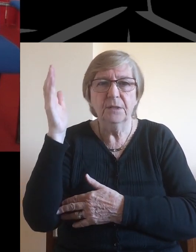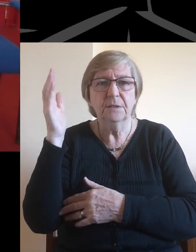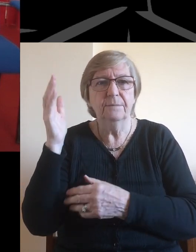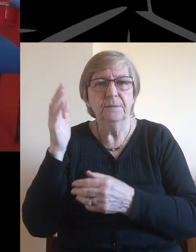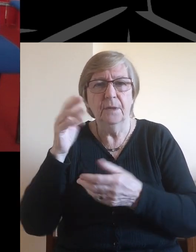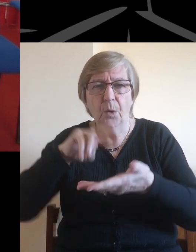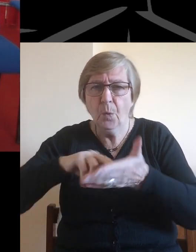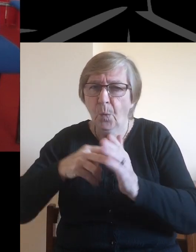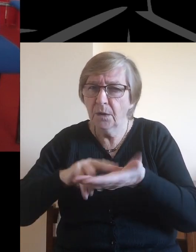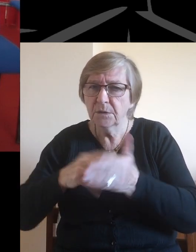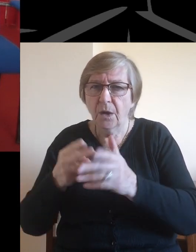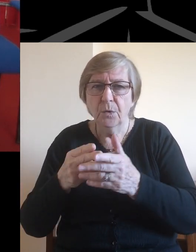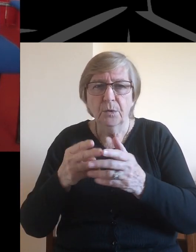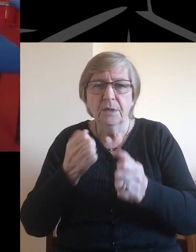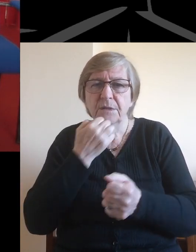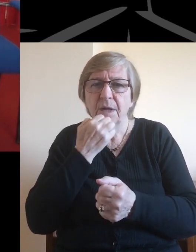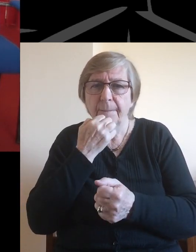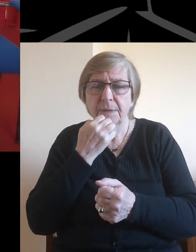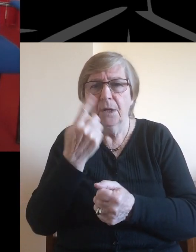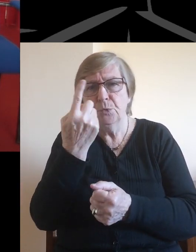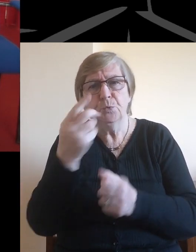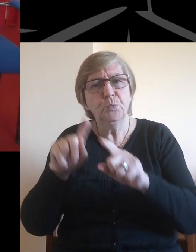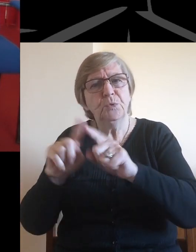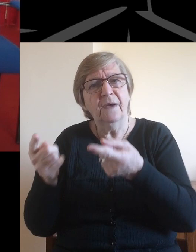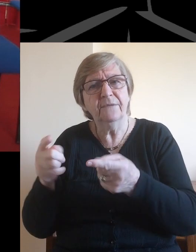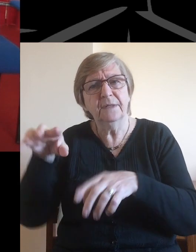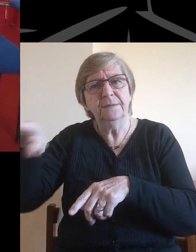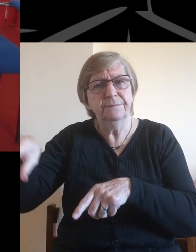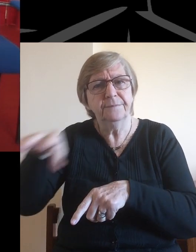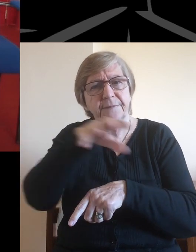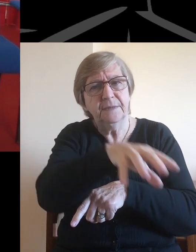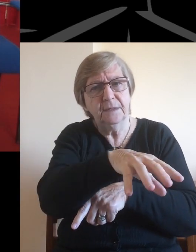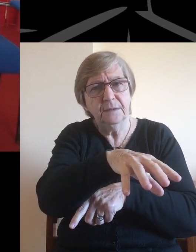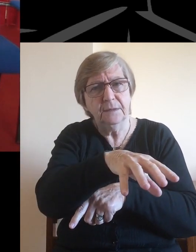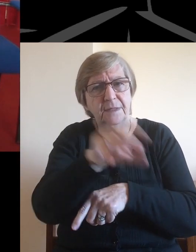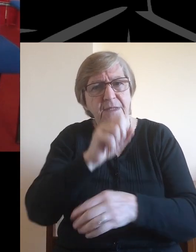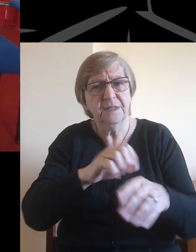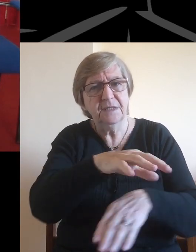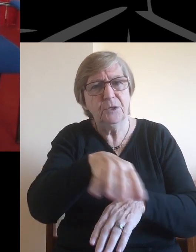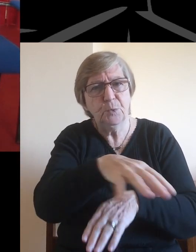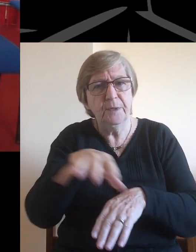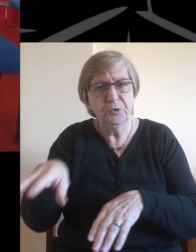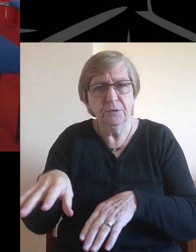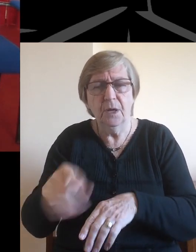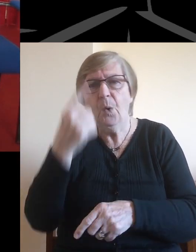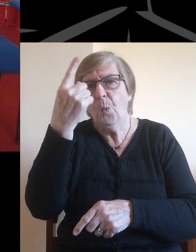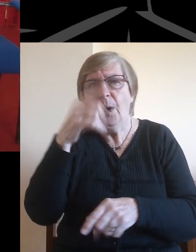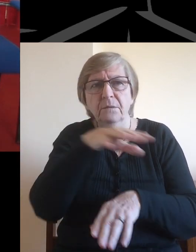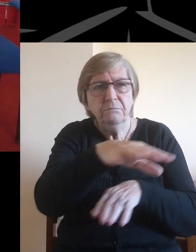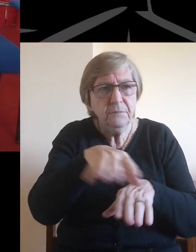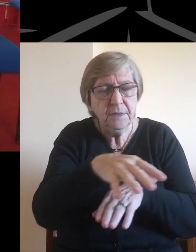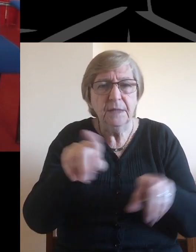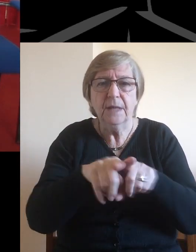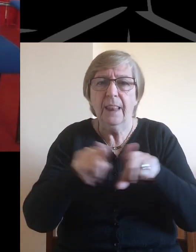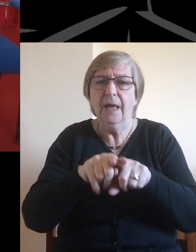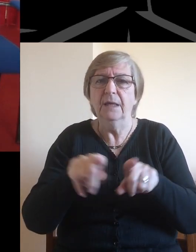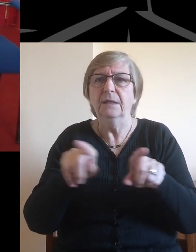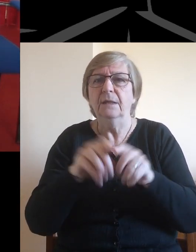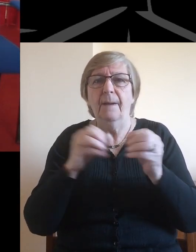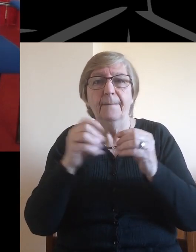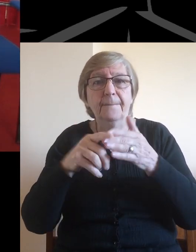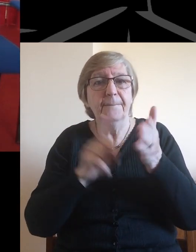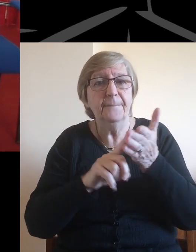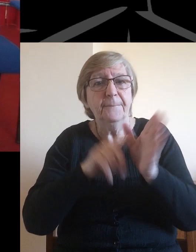Explosion. Two different scenarios. So imagine in one scenario, there may be a successor to Billy Graham or